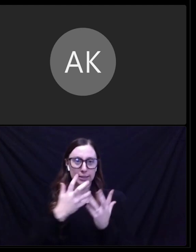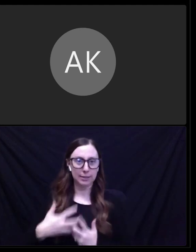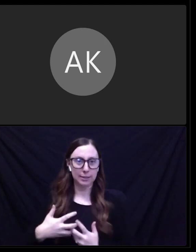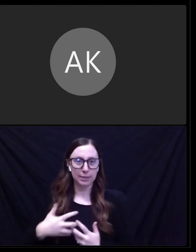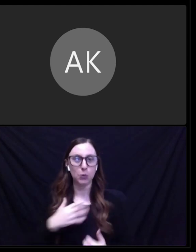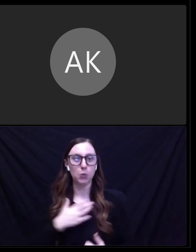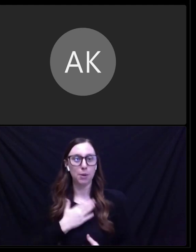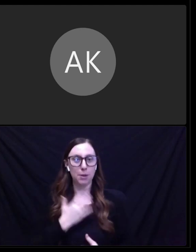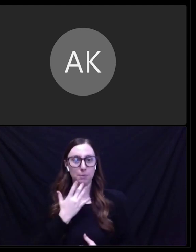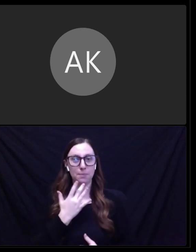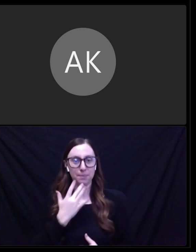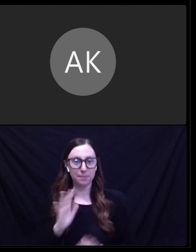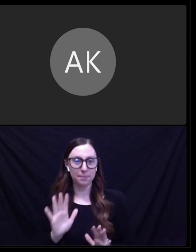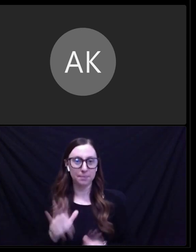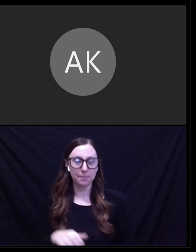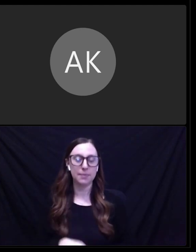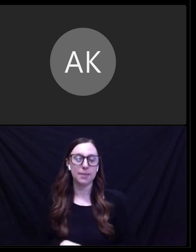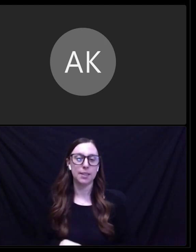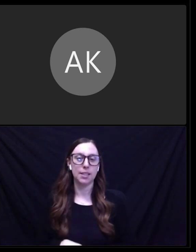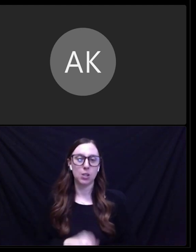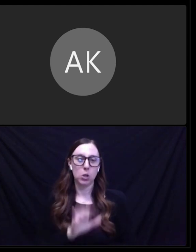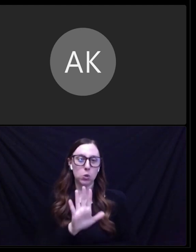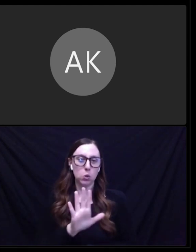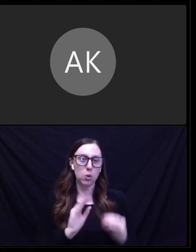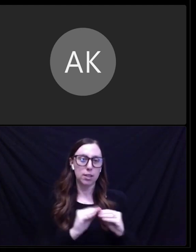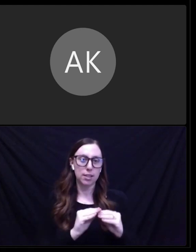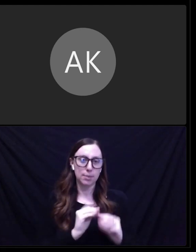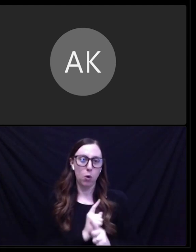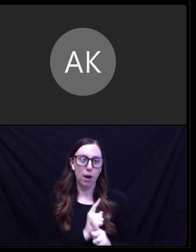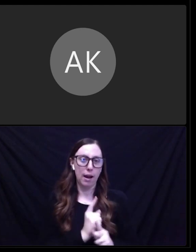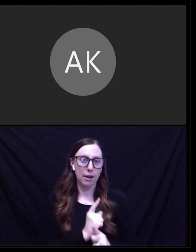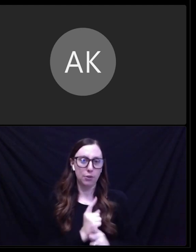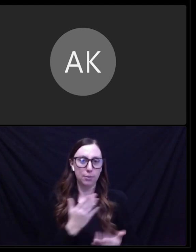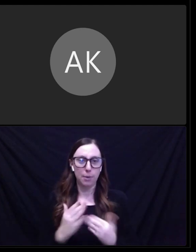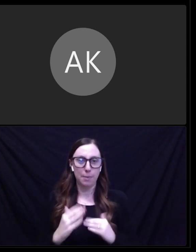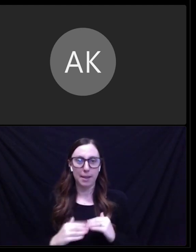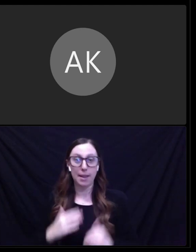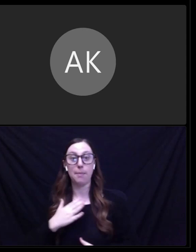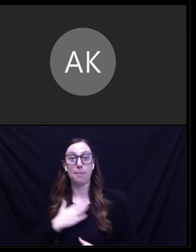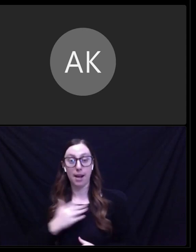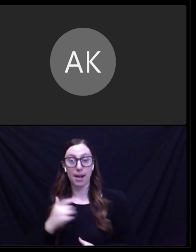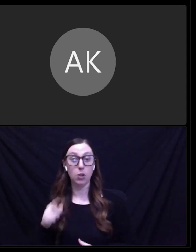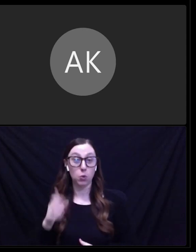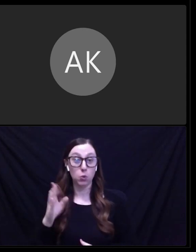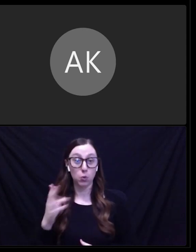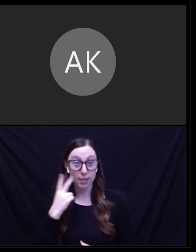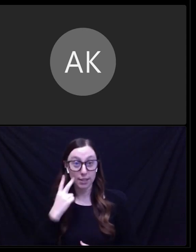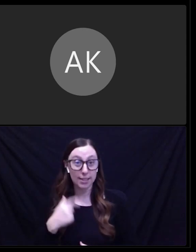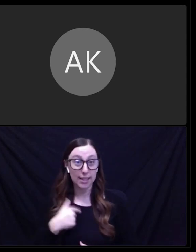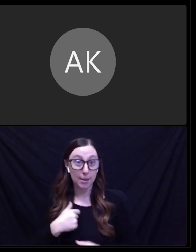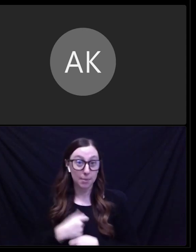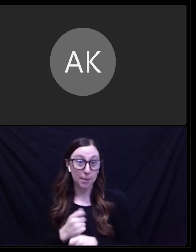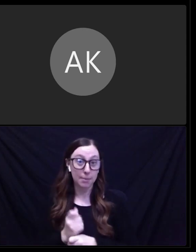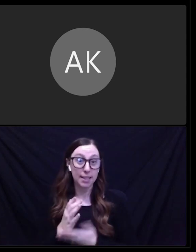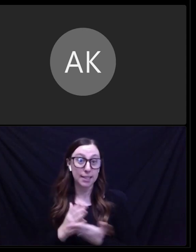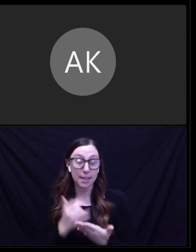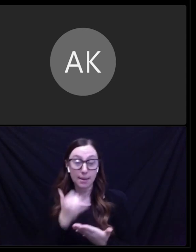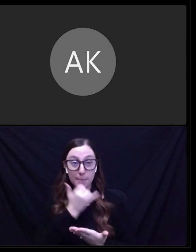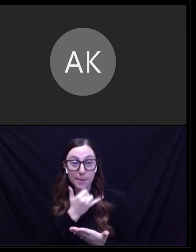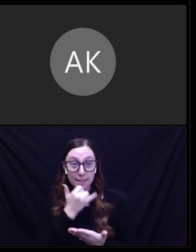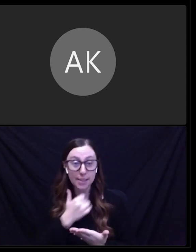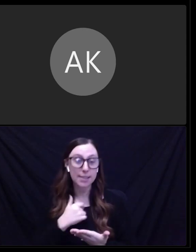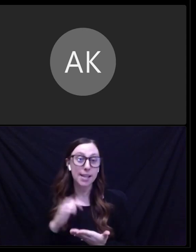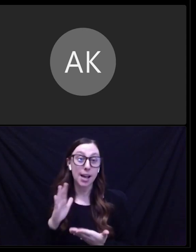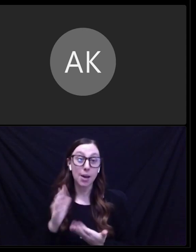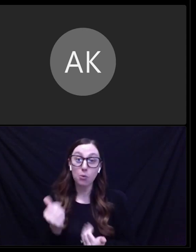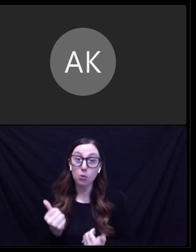to go through with a non-calibrated system. So I am going to make some mistakes. I am going to try and go through a full ballot